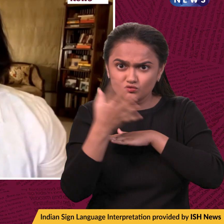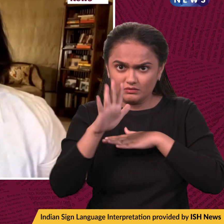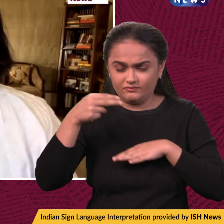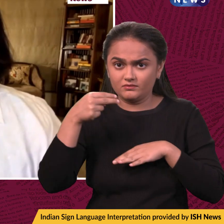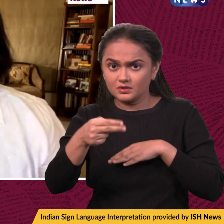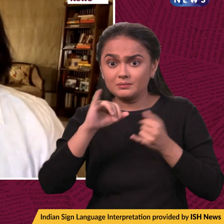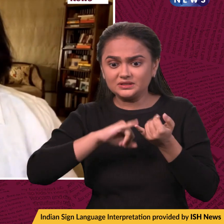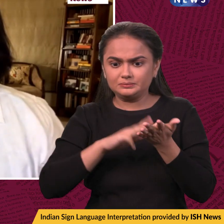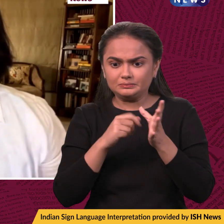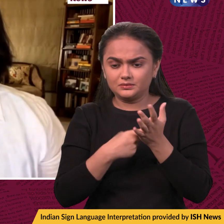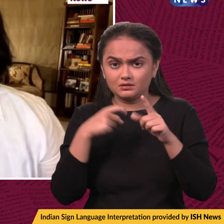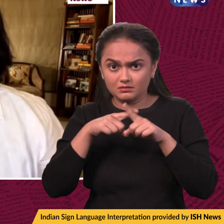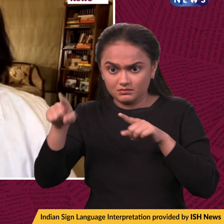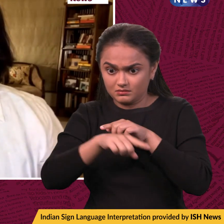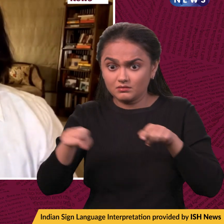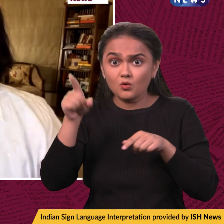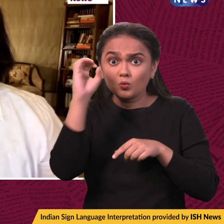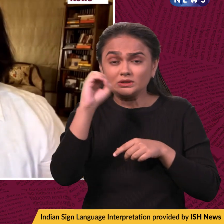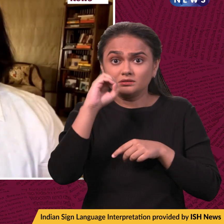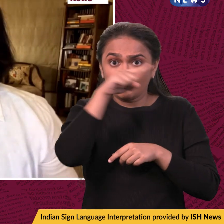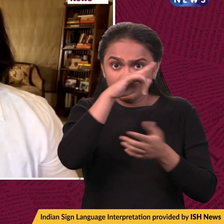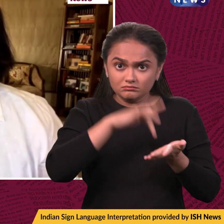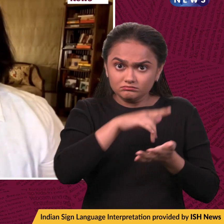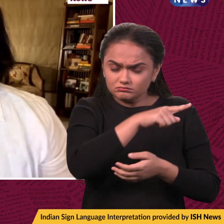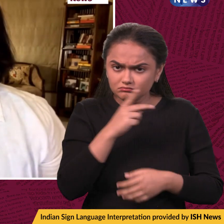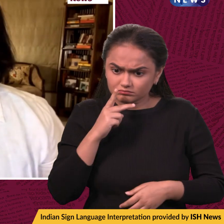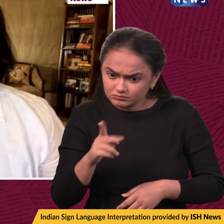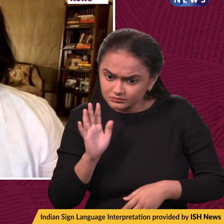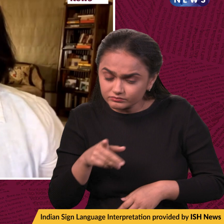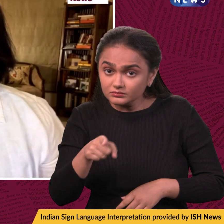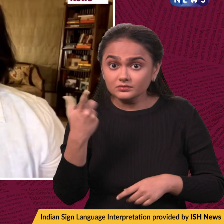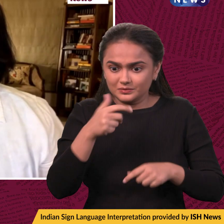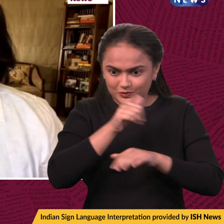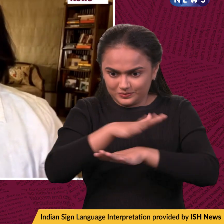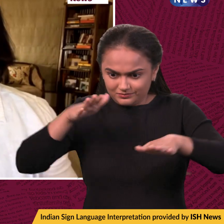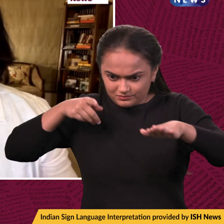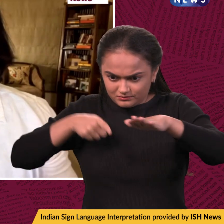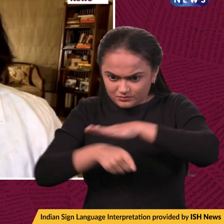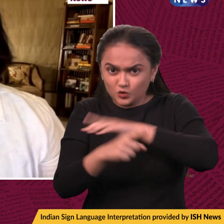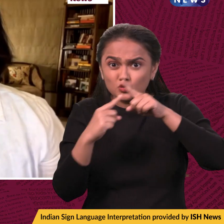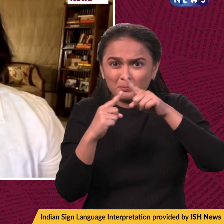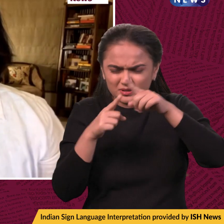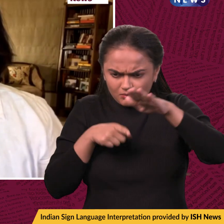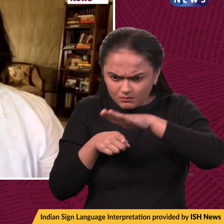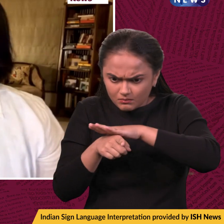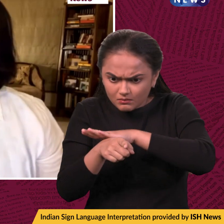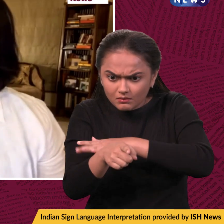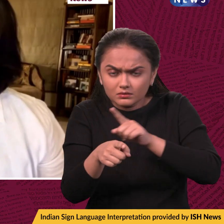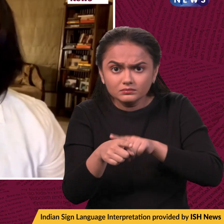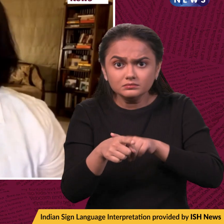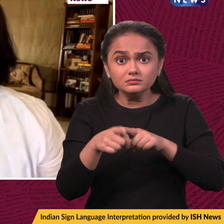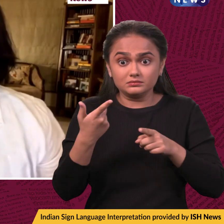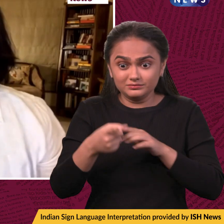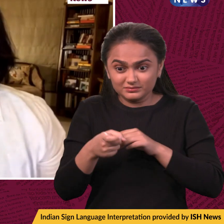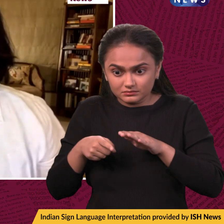off the Balasore coast in Odisha. The torpedo is an underwater ranged weapon launched above or below